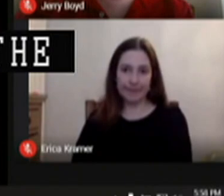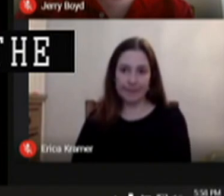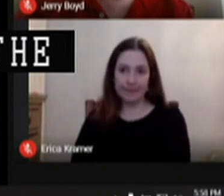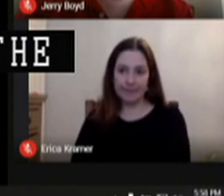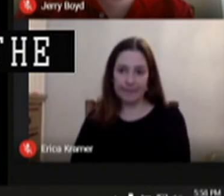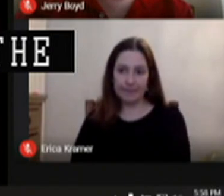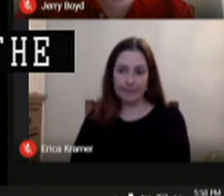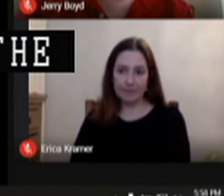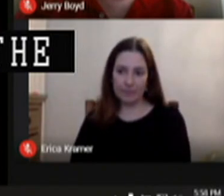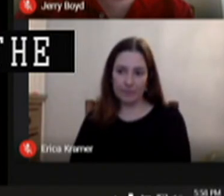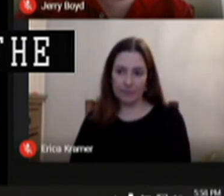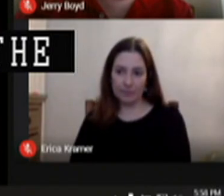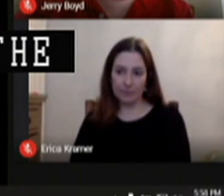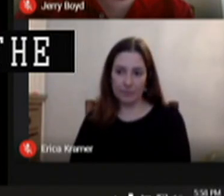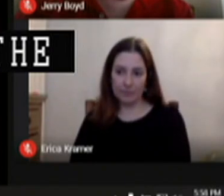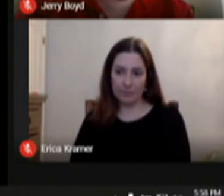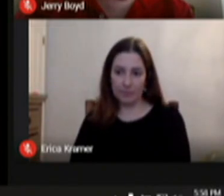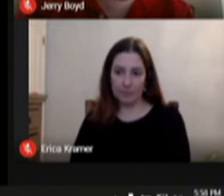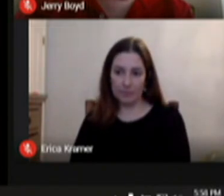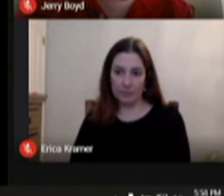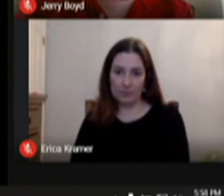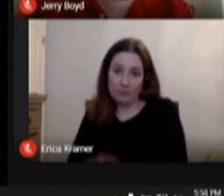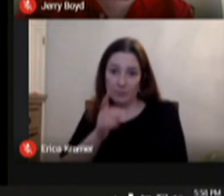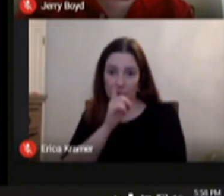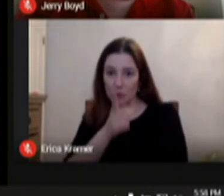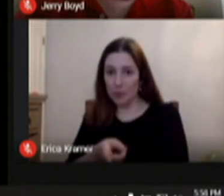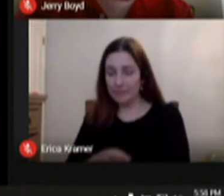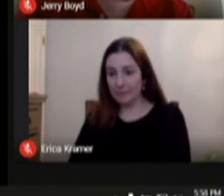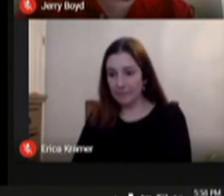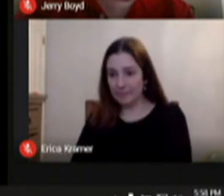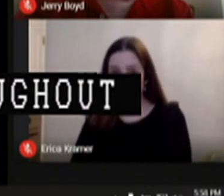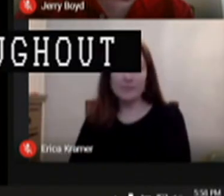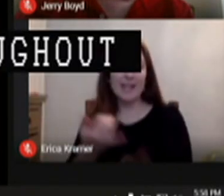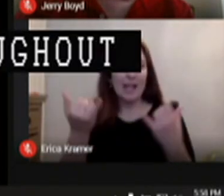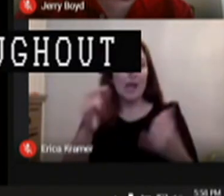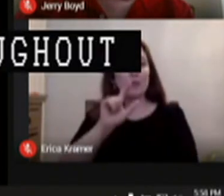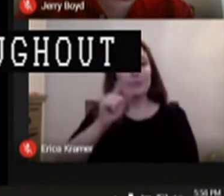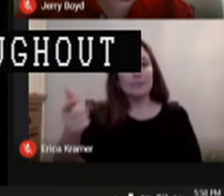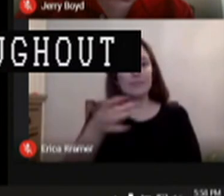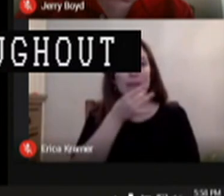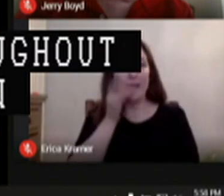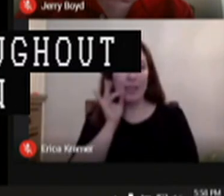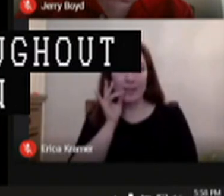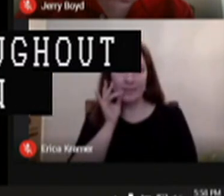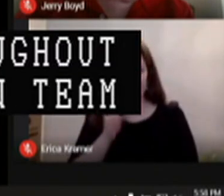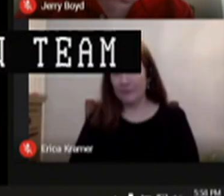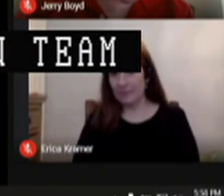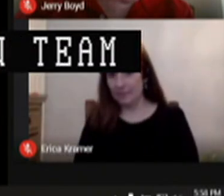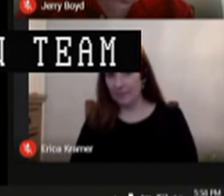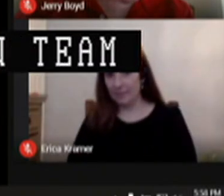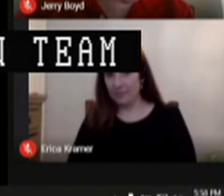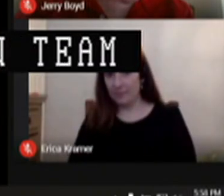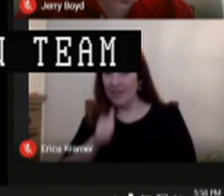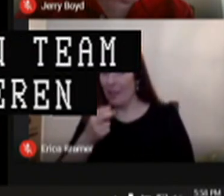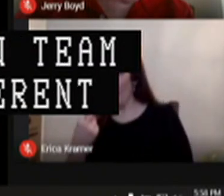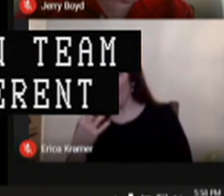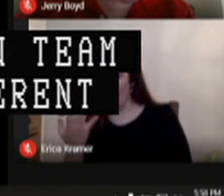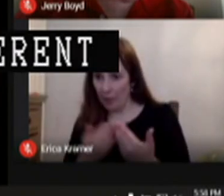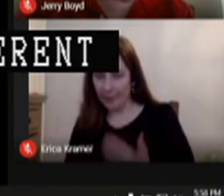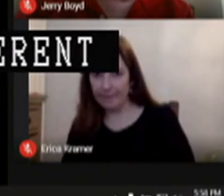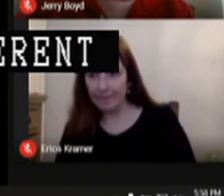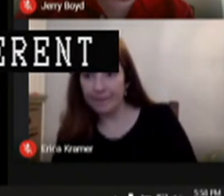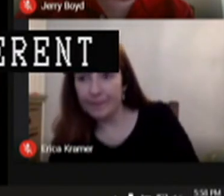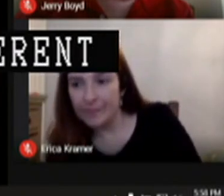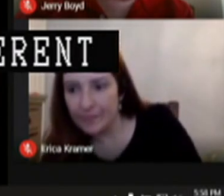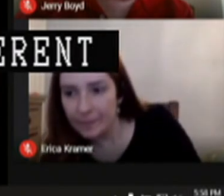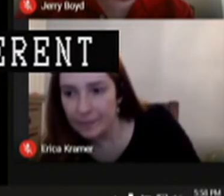Seating is integrated throughout the plaza. I think as a design team, we've considered many, many different ways of providing seating that